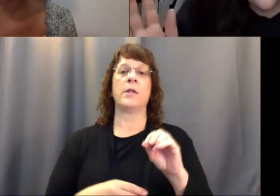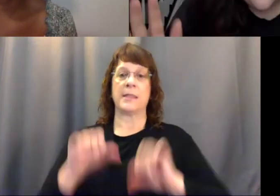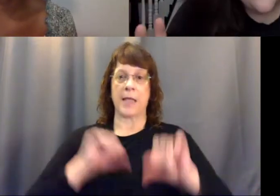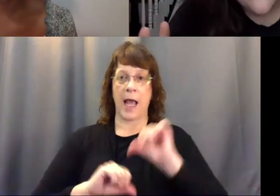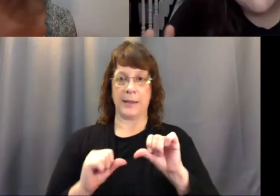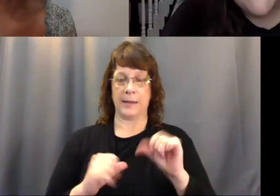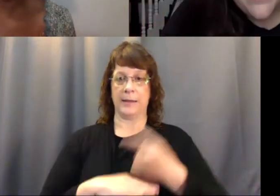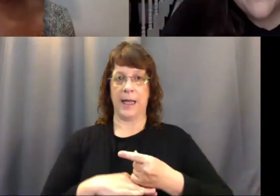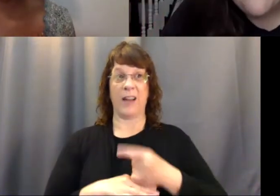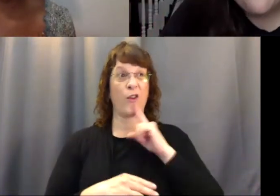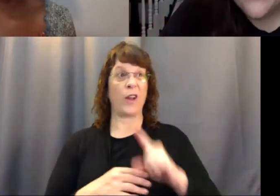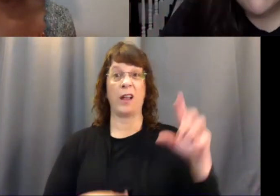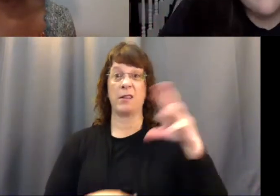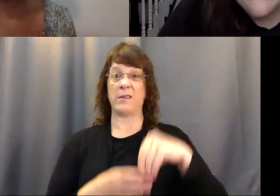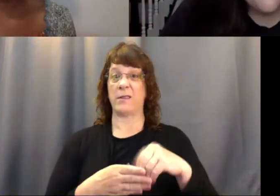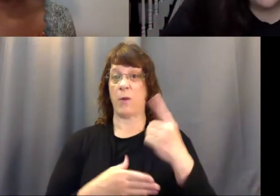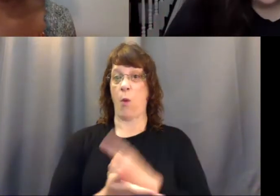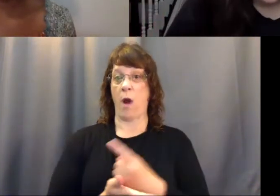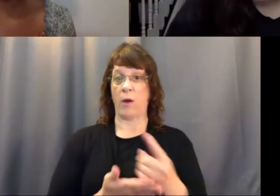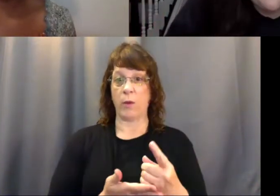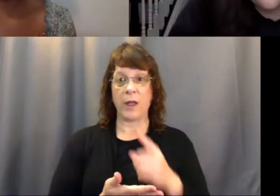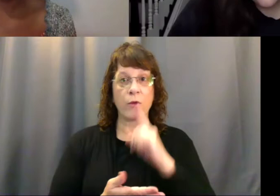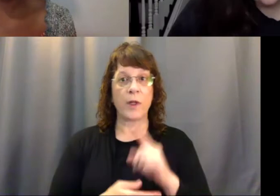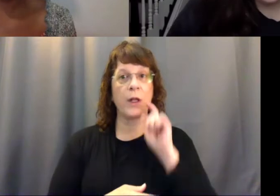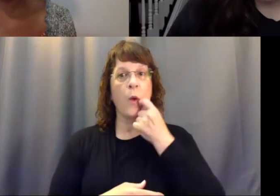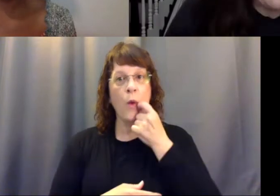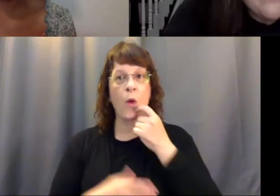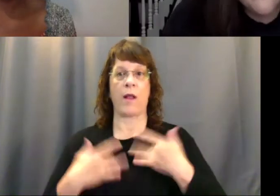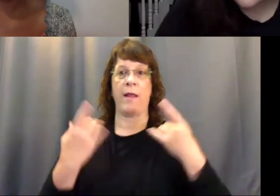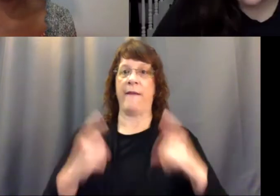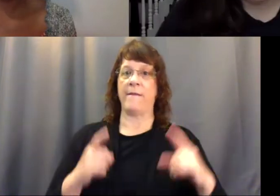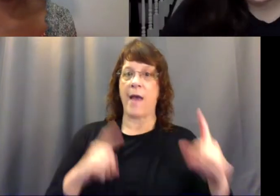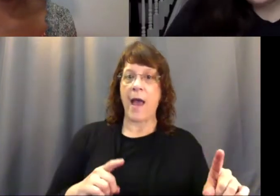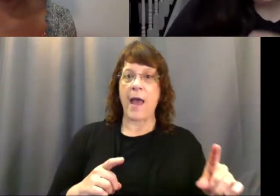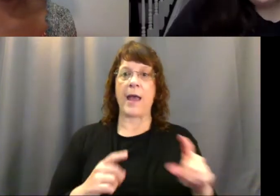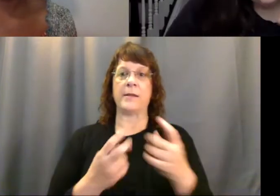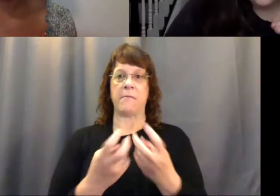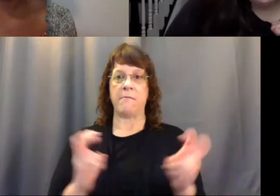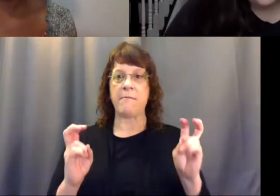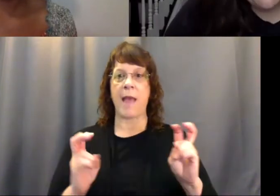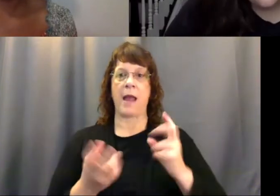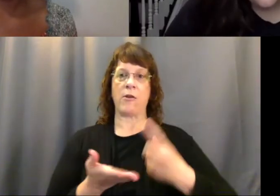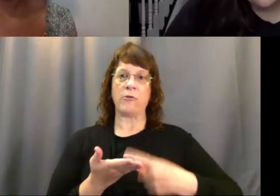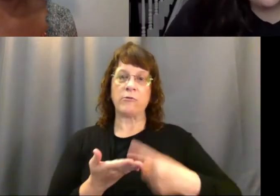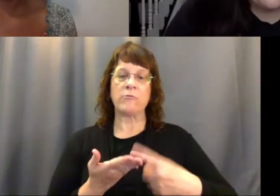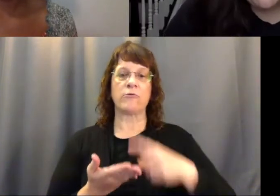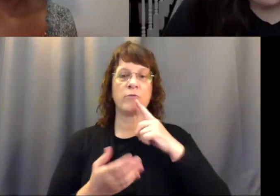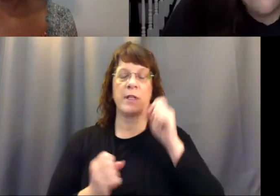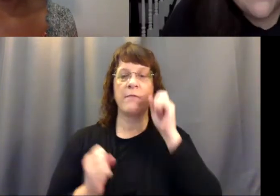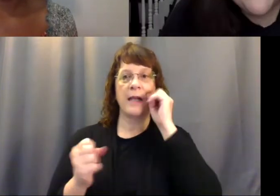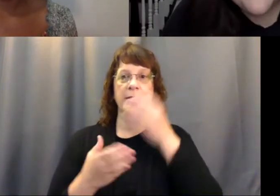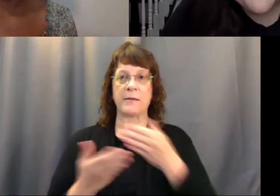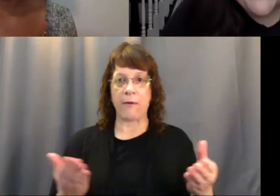week of really cool events and panels, and they've been doing a lot of really amazing stuff. They were written